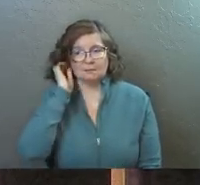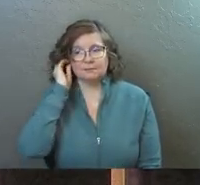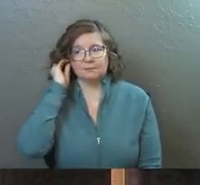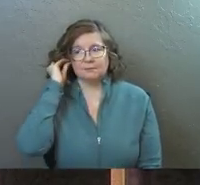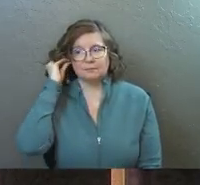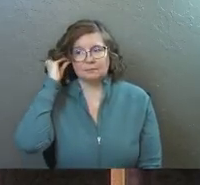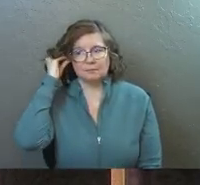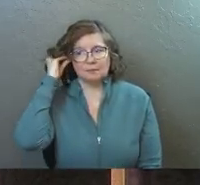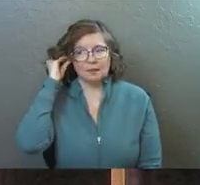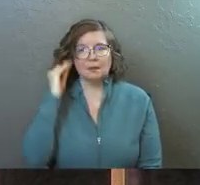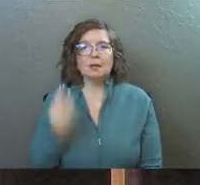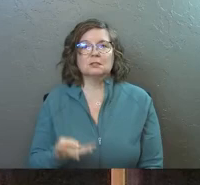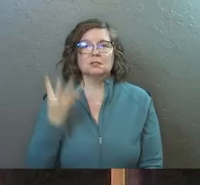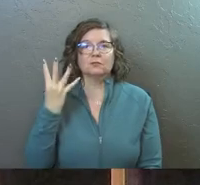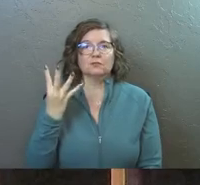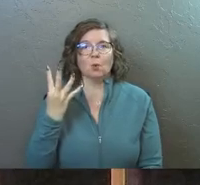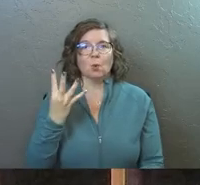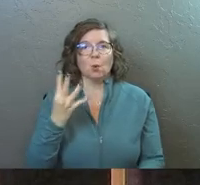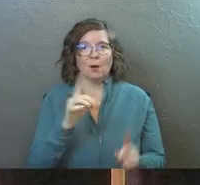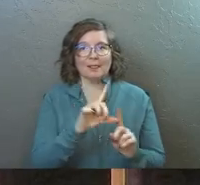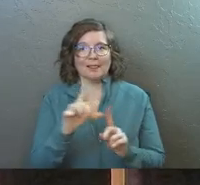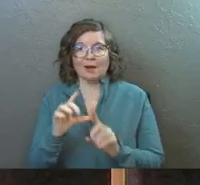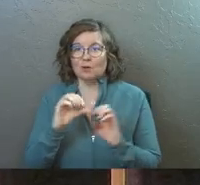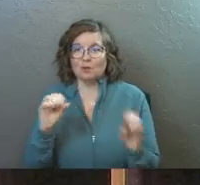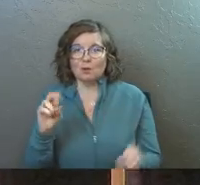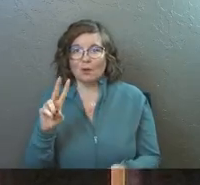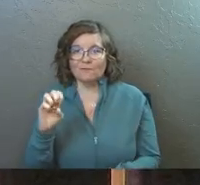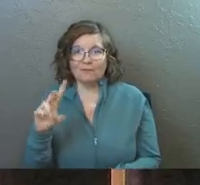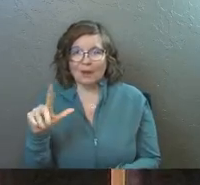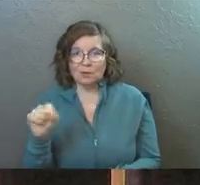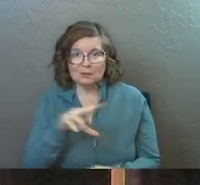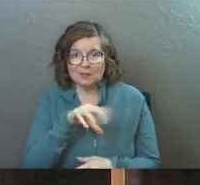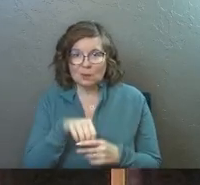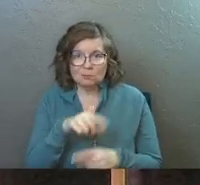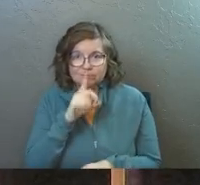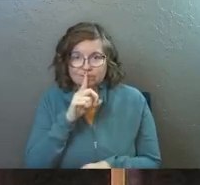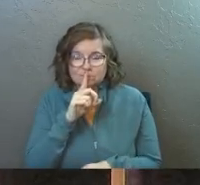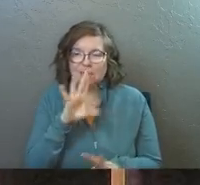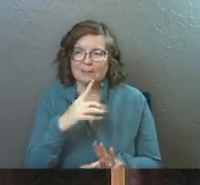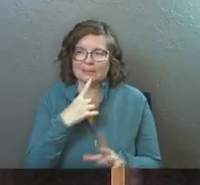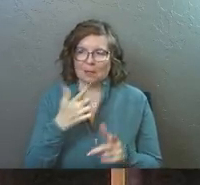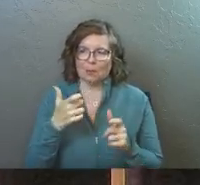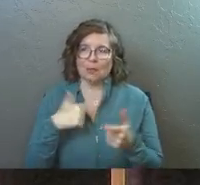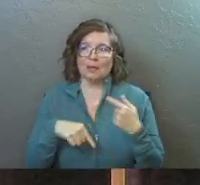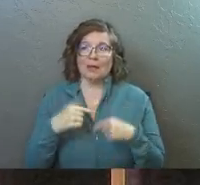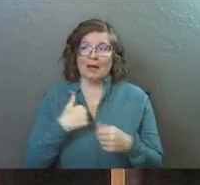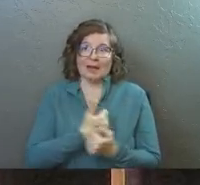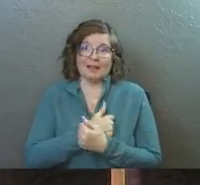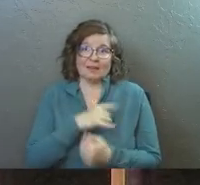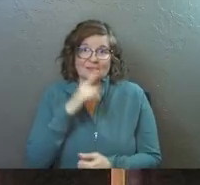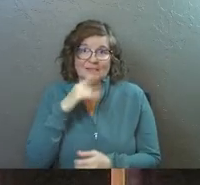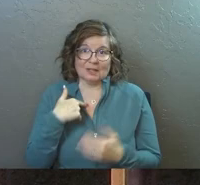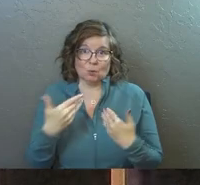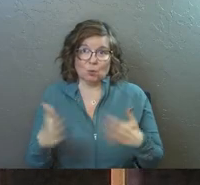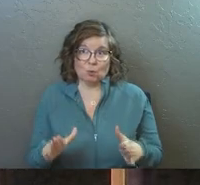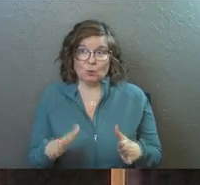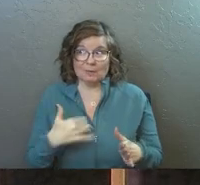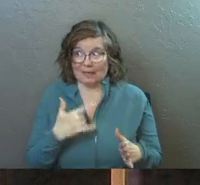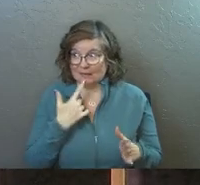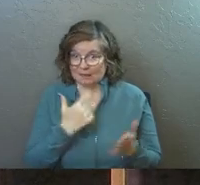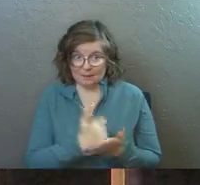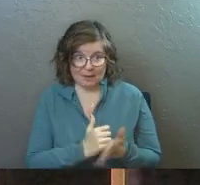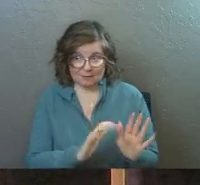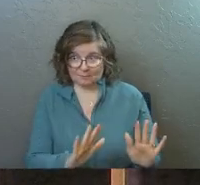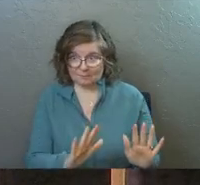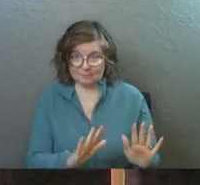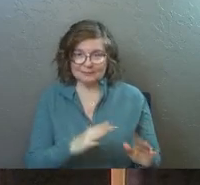different consonants. There's no vowels in between. Let me just say this really quick. I love kids in this room. Can I get an amen?